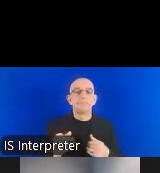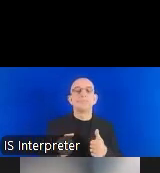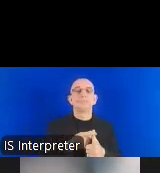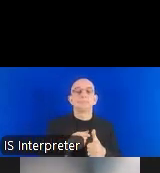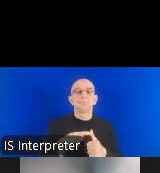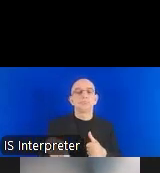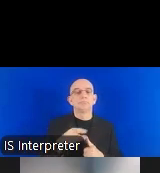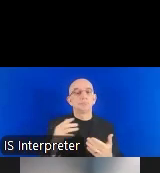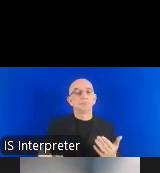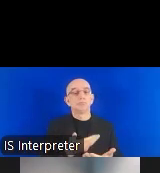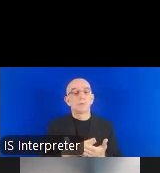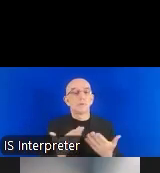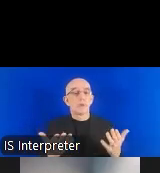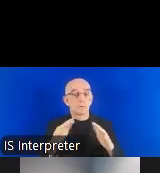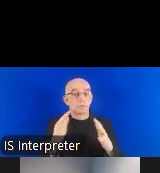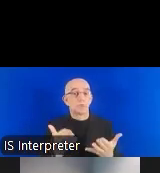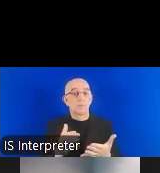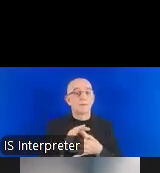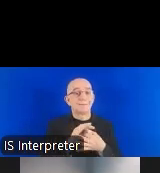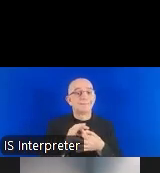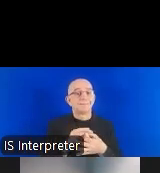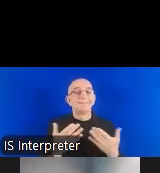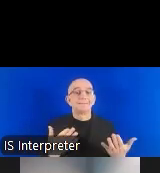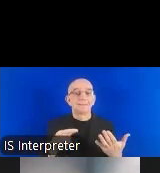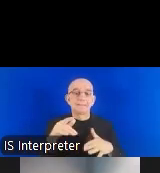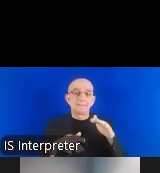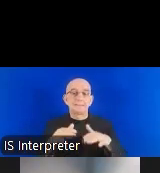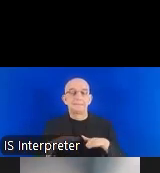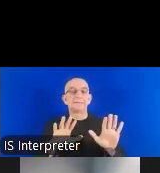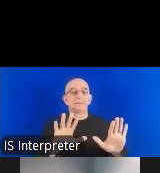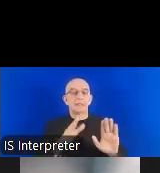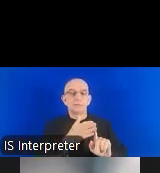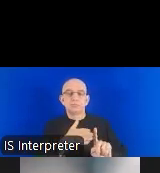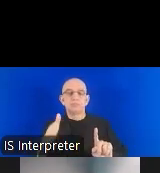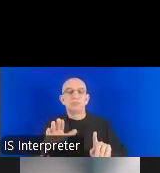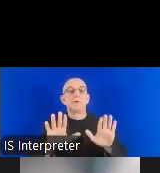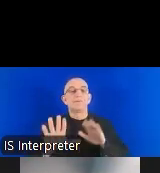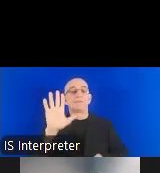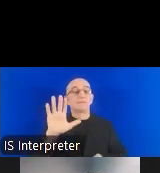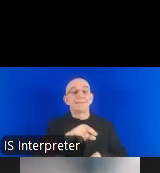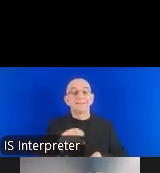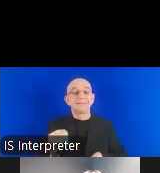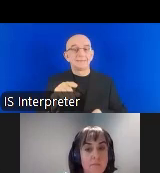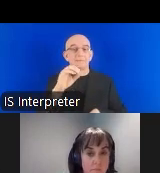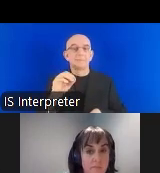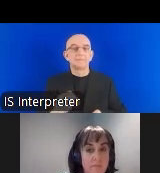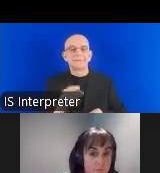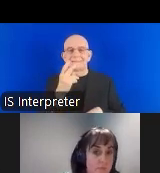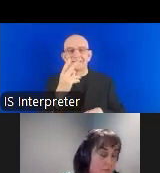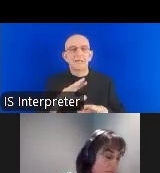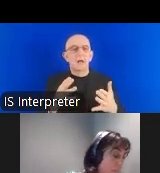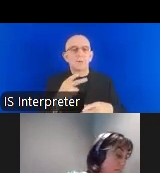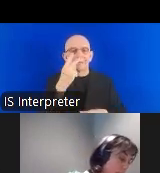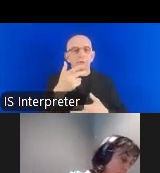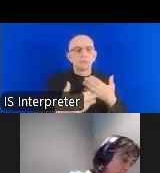and when that's possible. We've also worked for the systematic inclusion of the Washington Group question short set